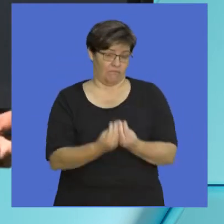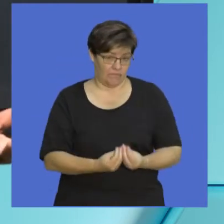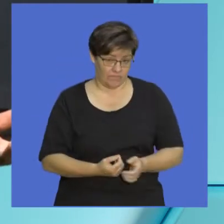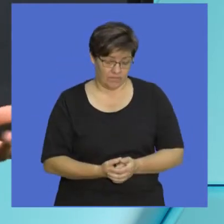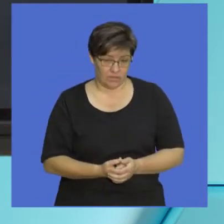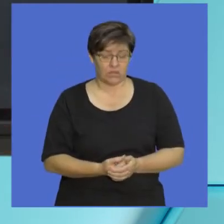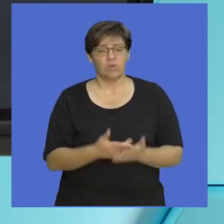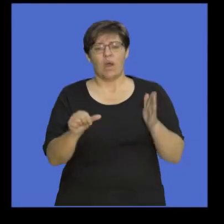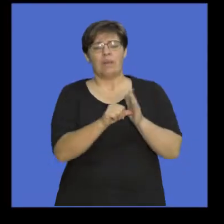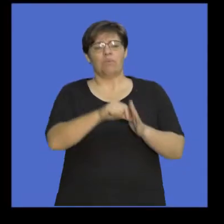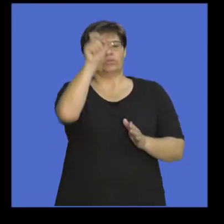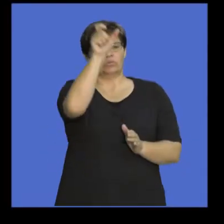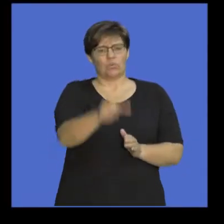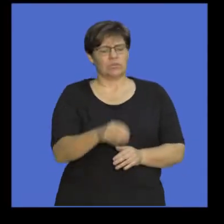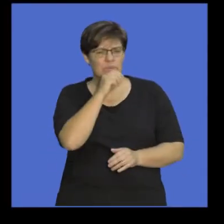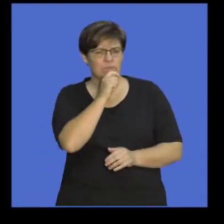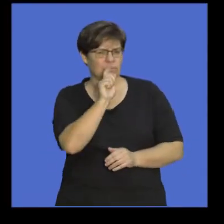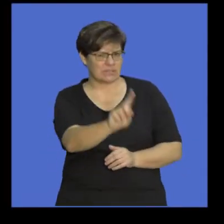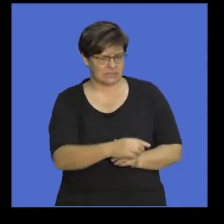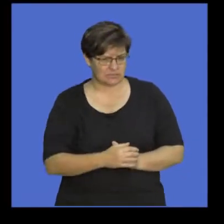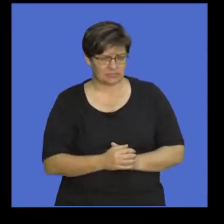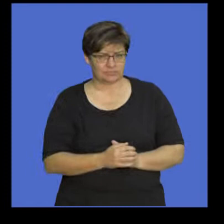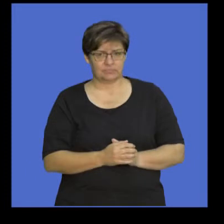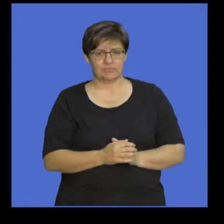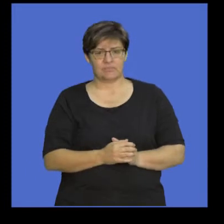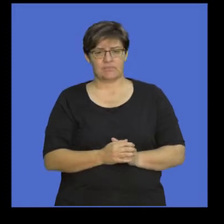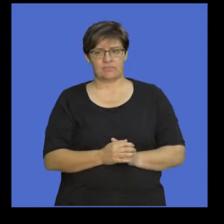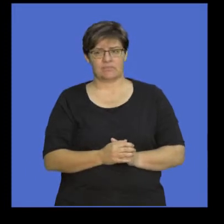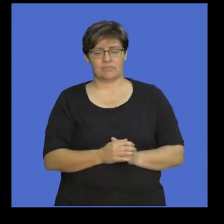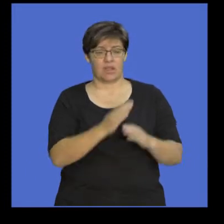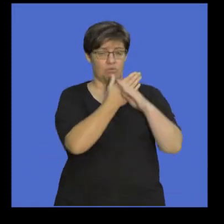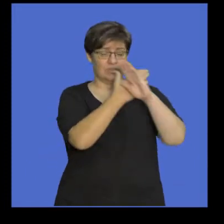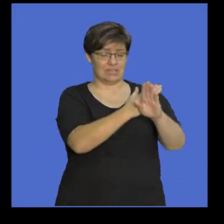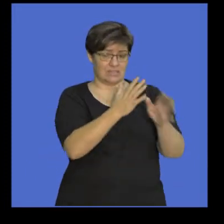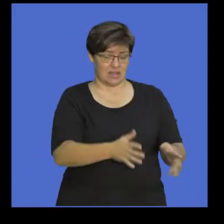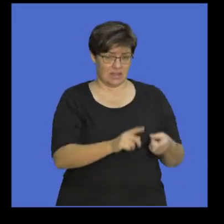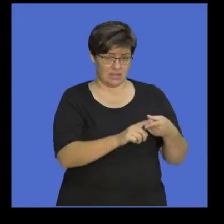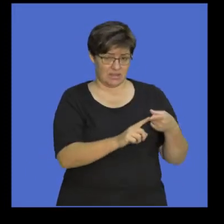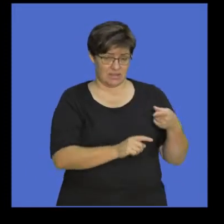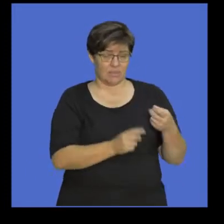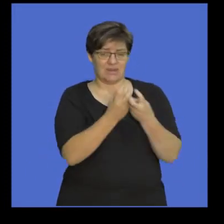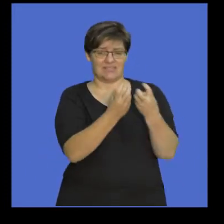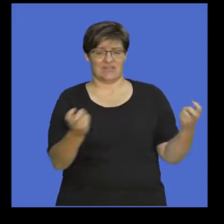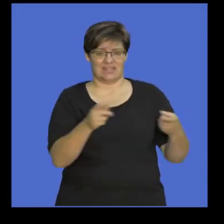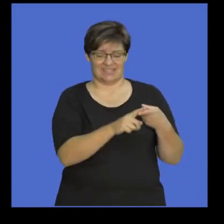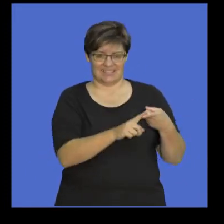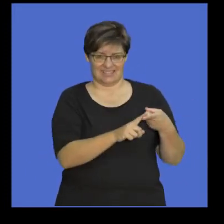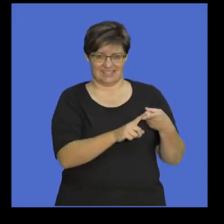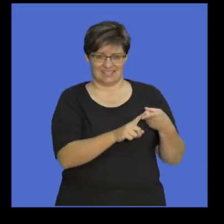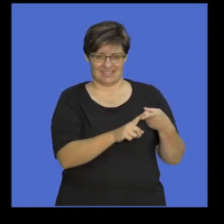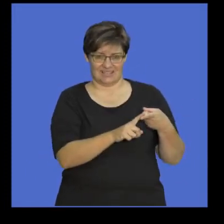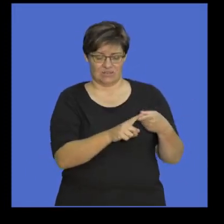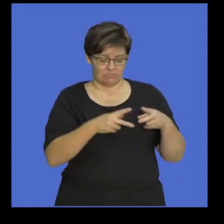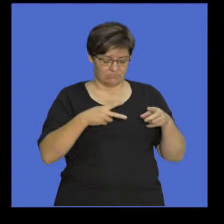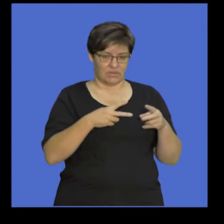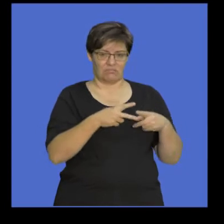of the keywords that we're going to use once too often than others today is a resistor, which is actually a device. So a